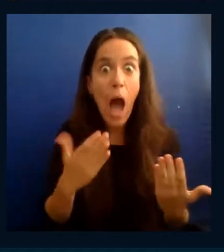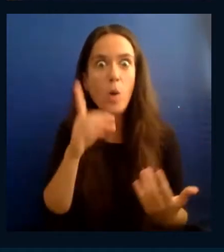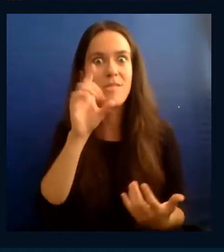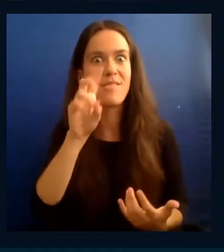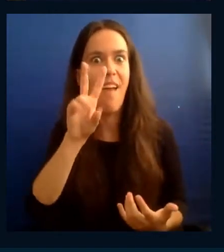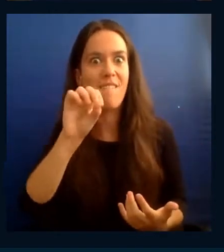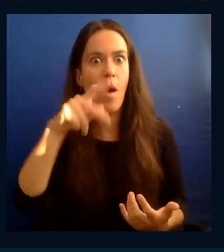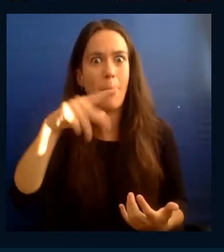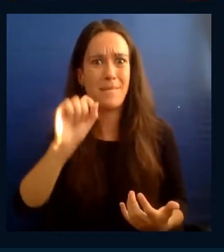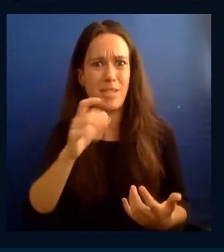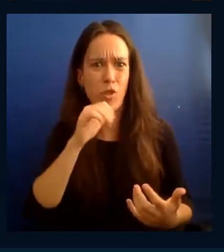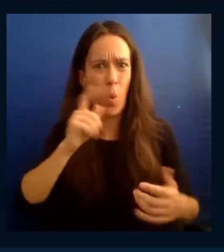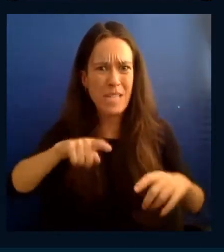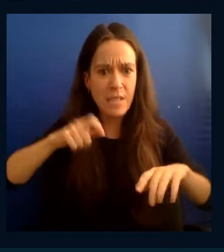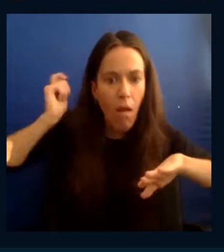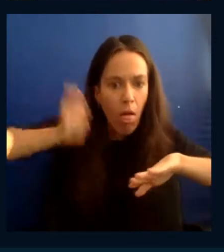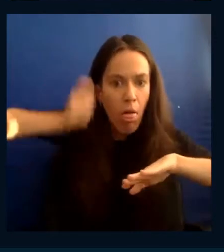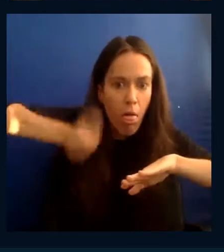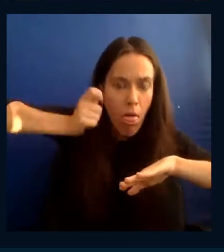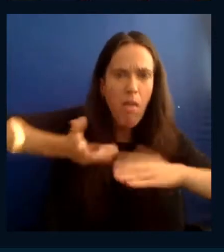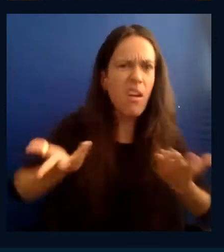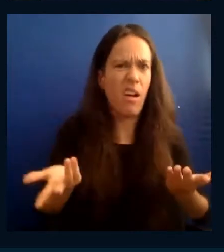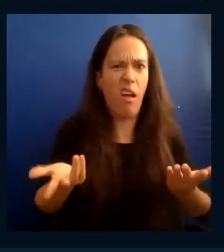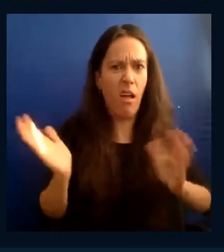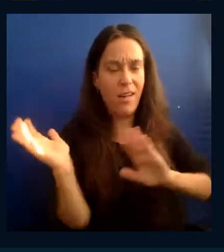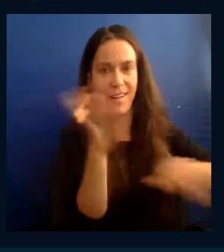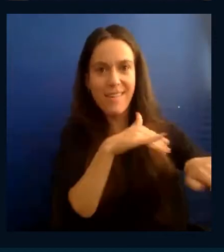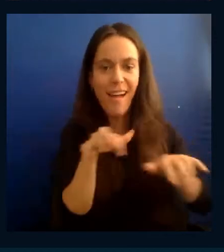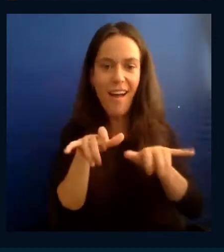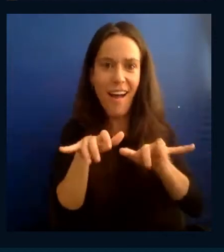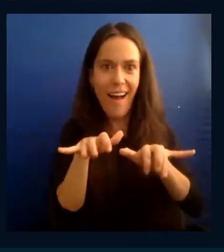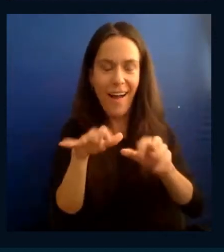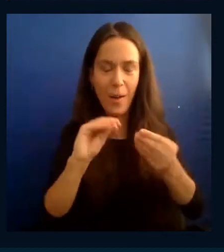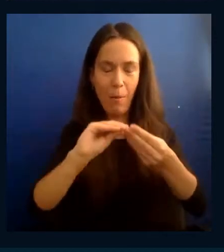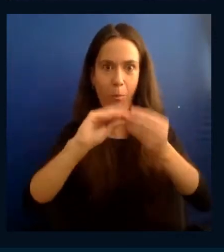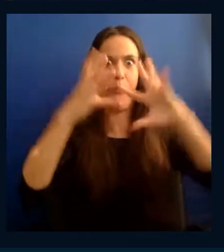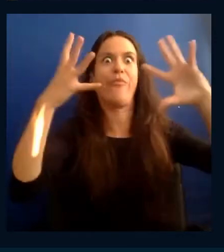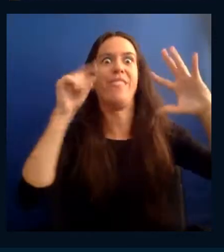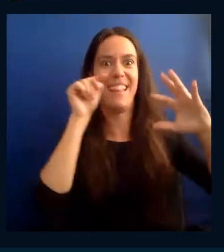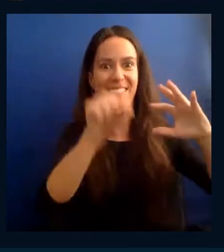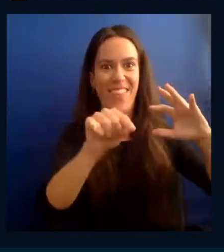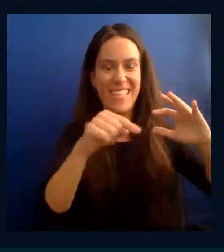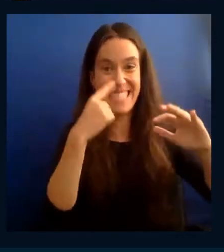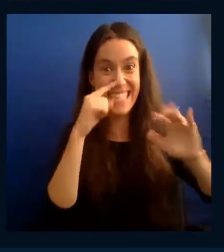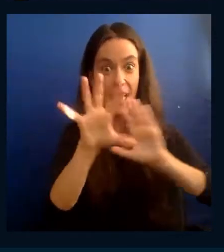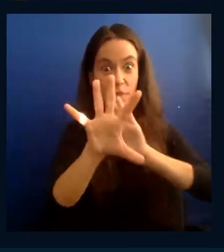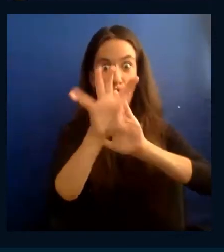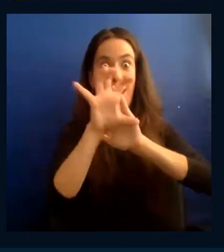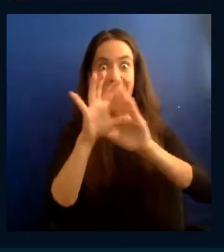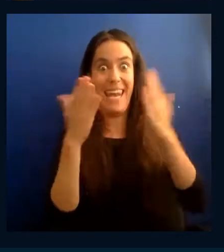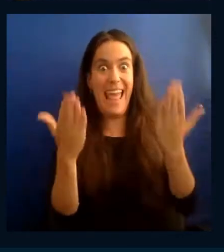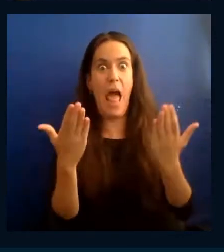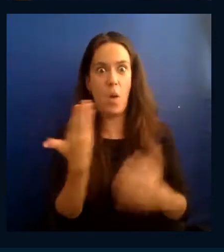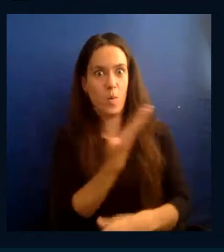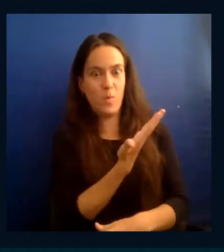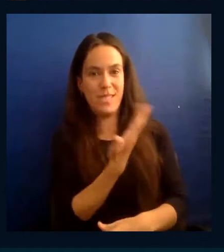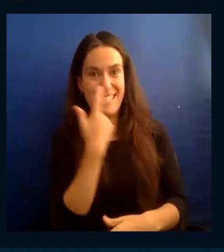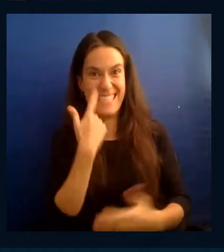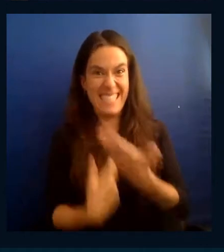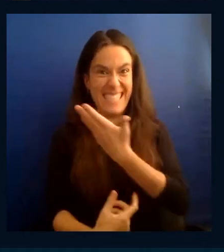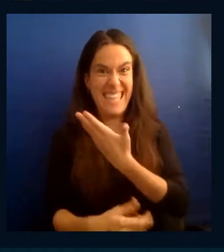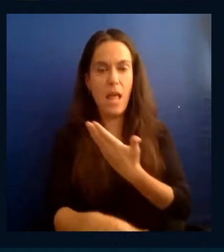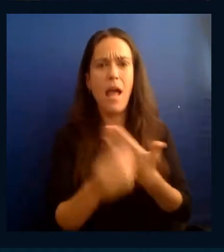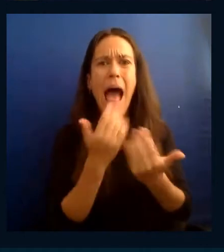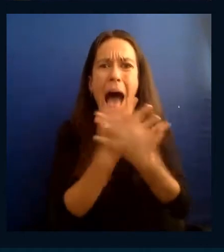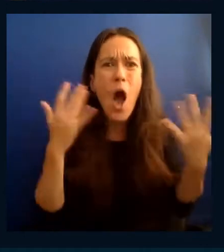manual hammer to using a drill. And what's really key, if we look at the screenshot here of this pit stop change, look at how many